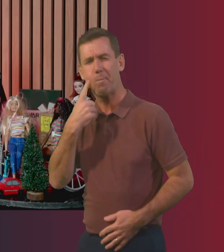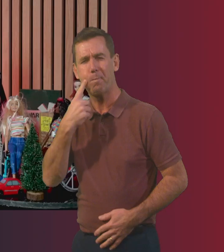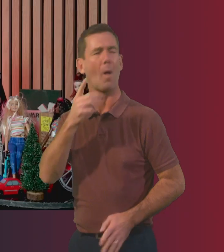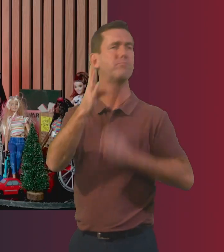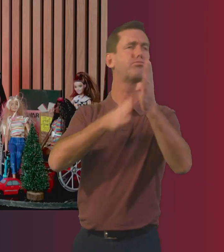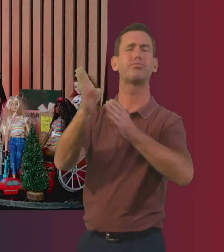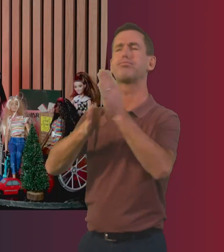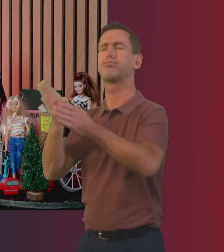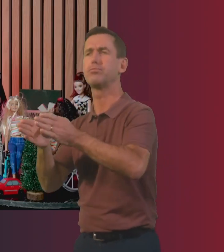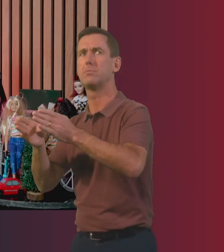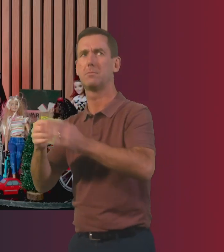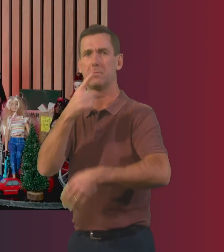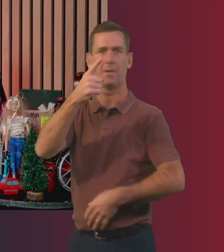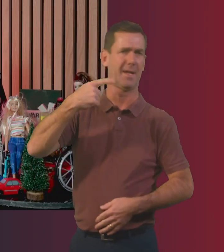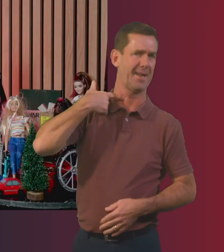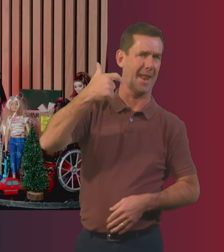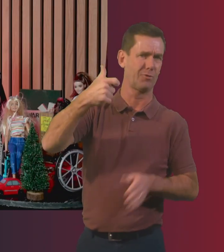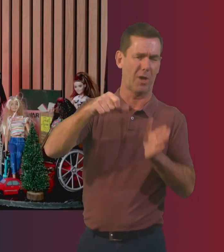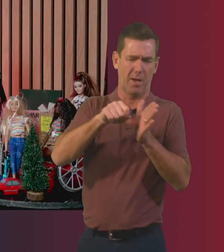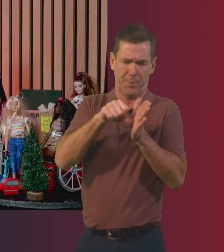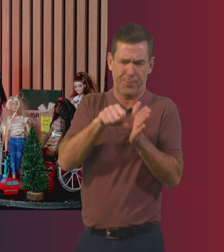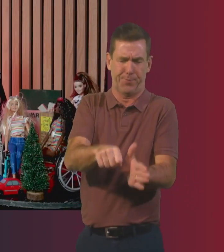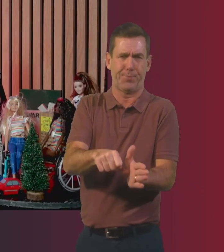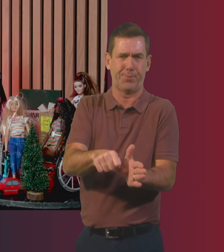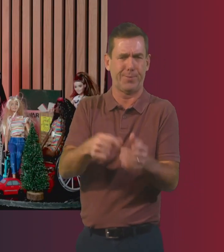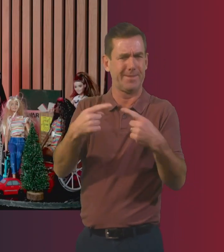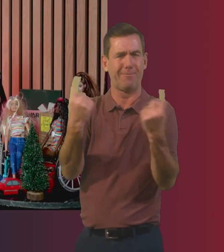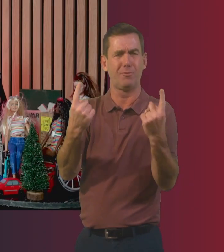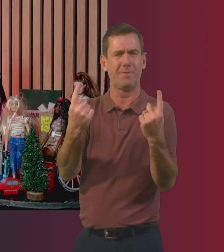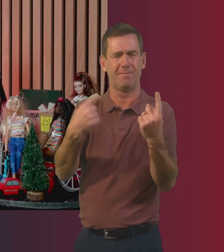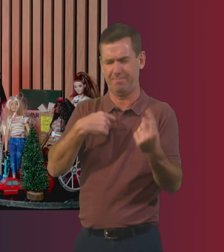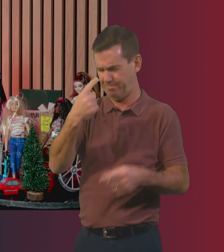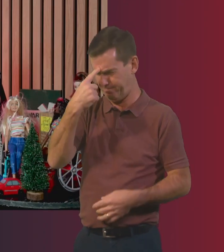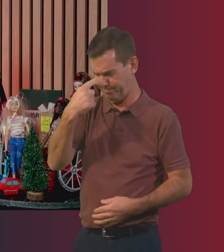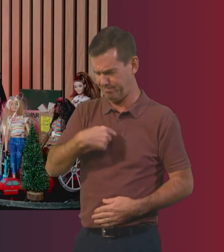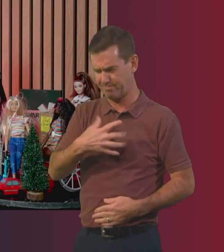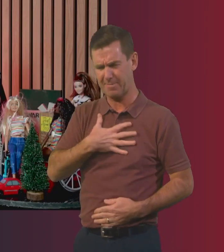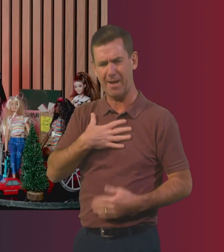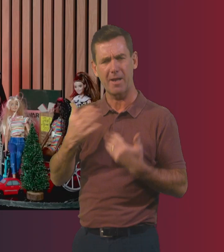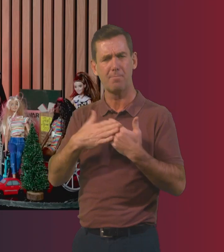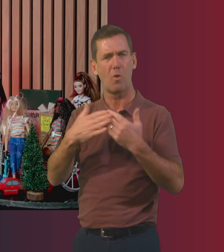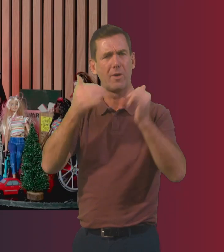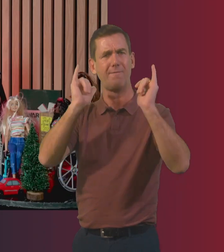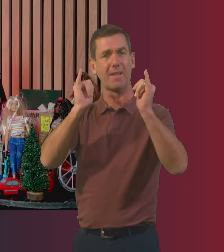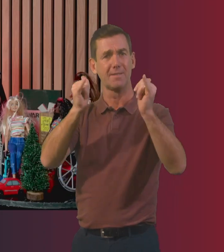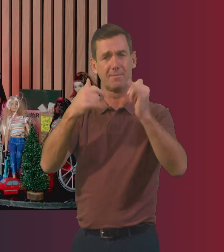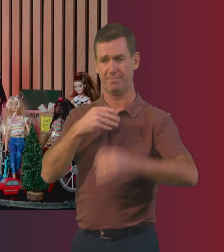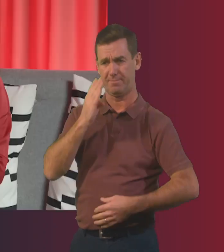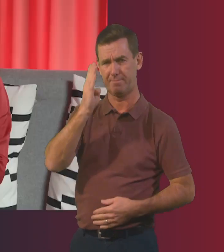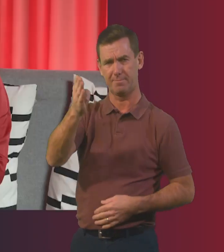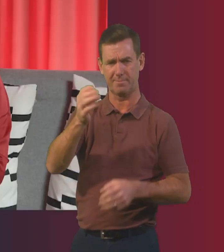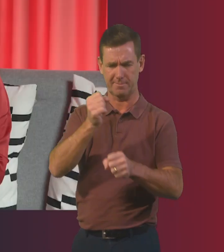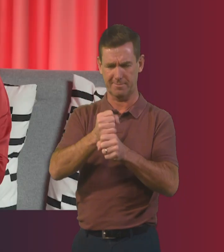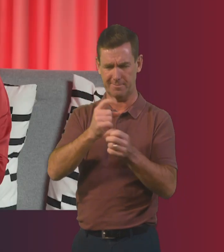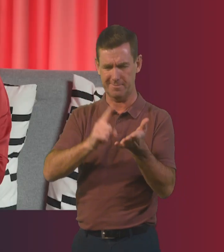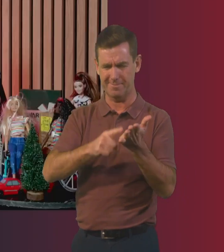been here, there and everywhere. I kind of manifested. I was like, I really want to do some more events. So I went to the Glamour Awards, Glamour Woman of the Year